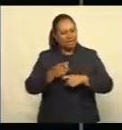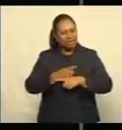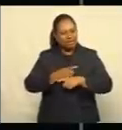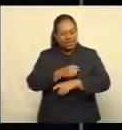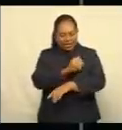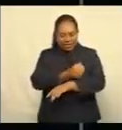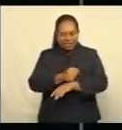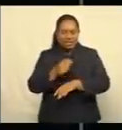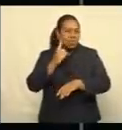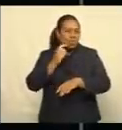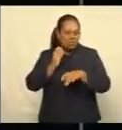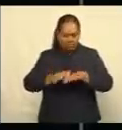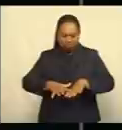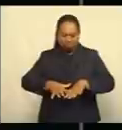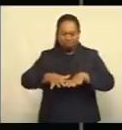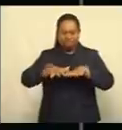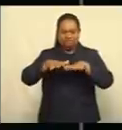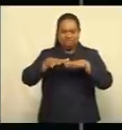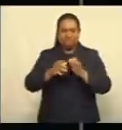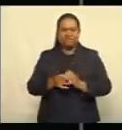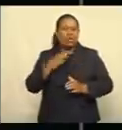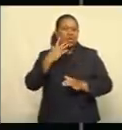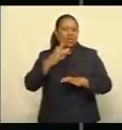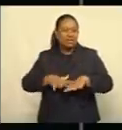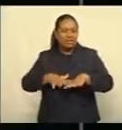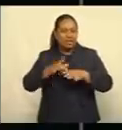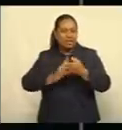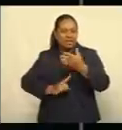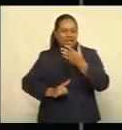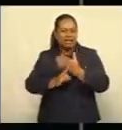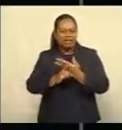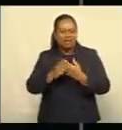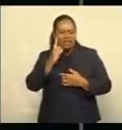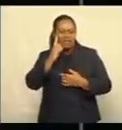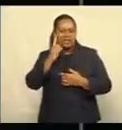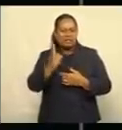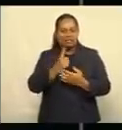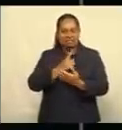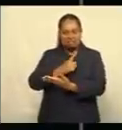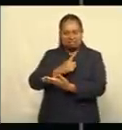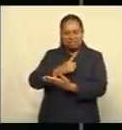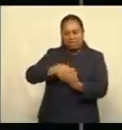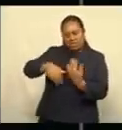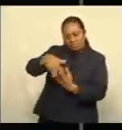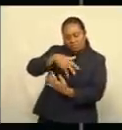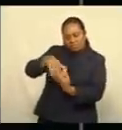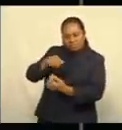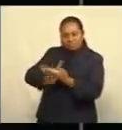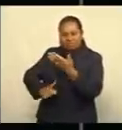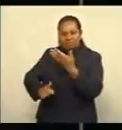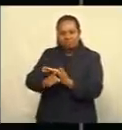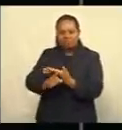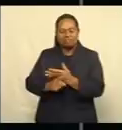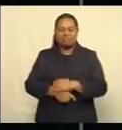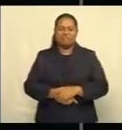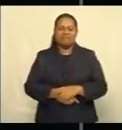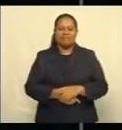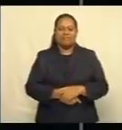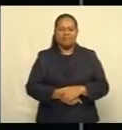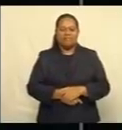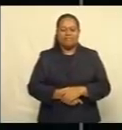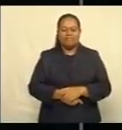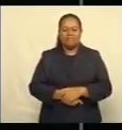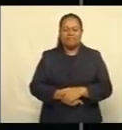now reaching their doorstep during high tide, and villagers say the risk during natural disasters increases further. Sanya